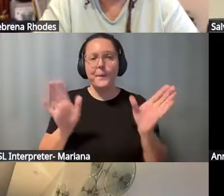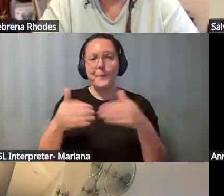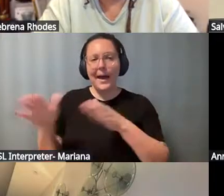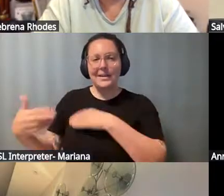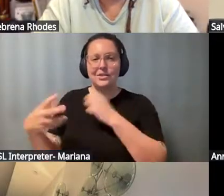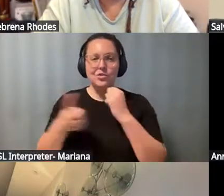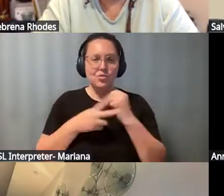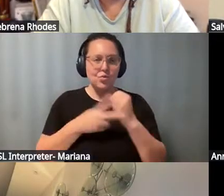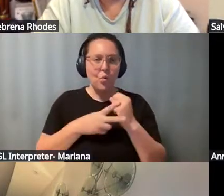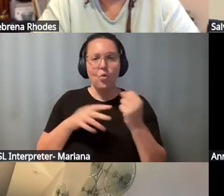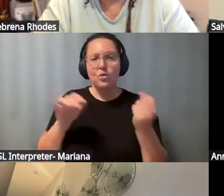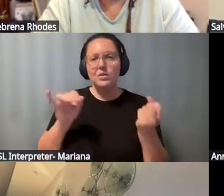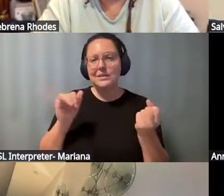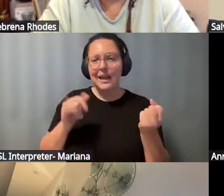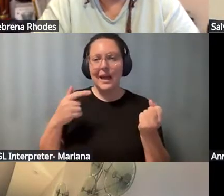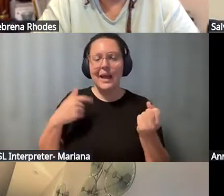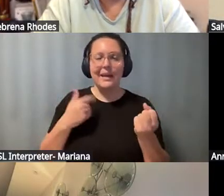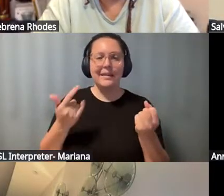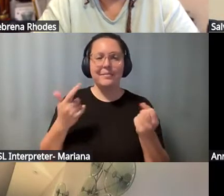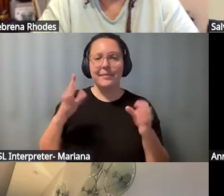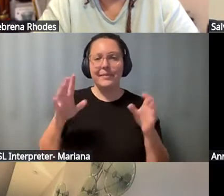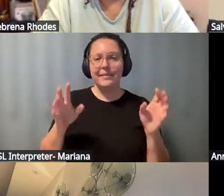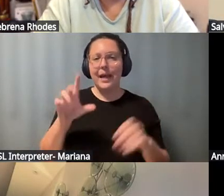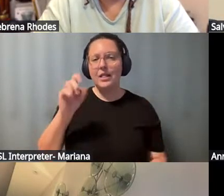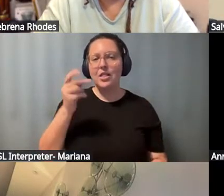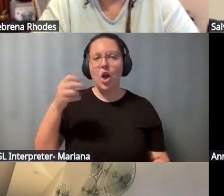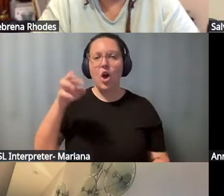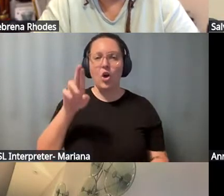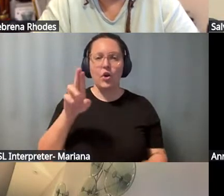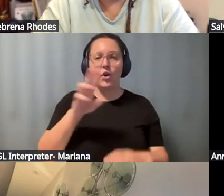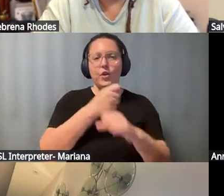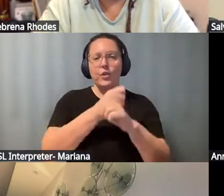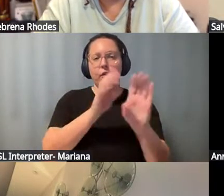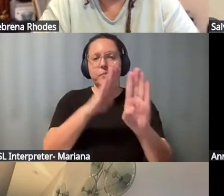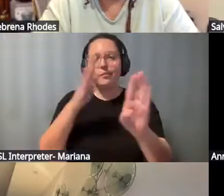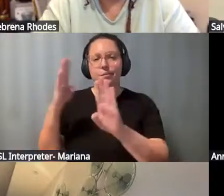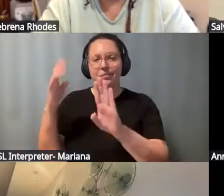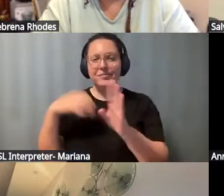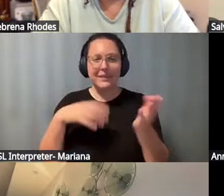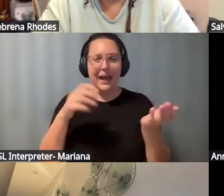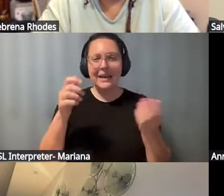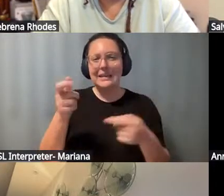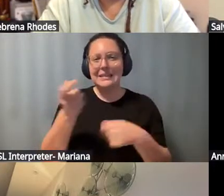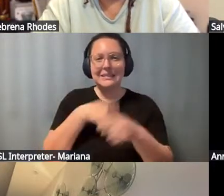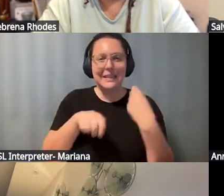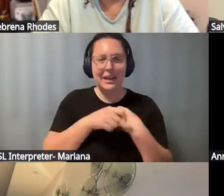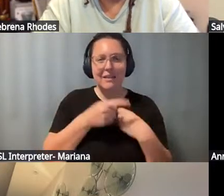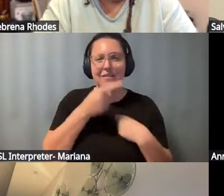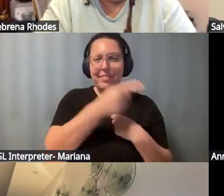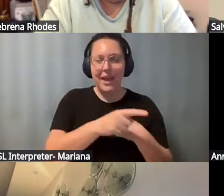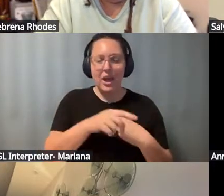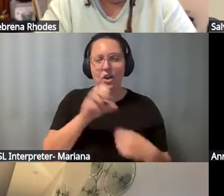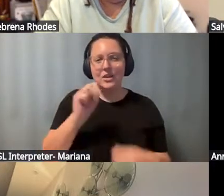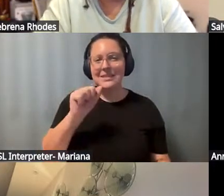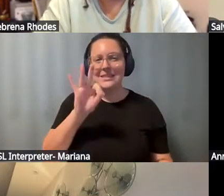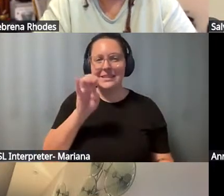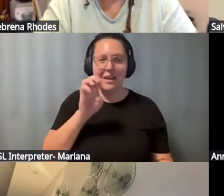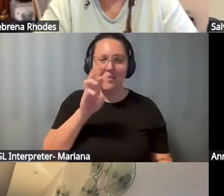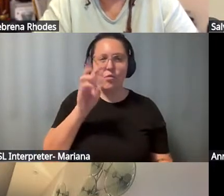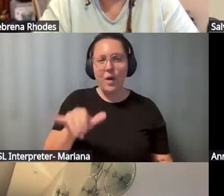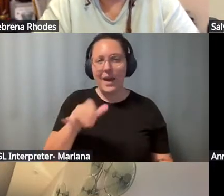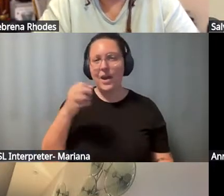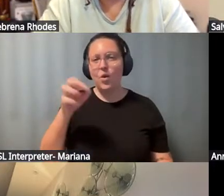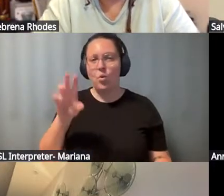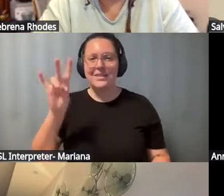into like the lockers inside the Safeway and at the 7-Eleven, we'll be able to go there to pick up package and stuff like that, and they will